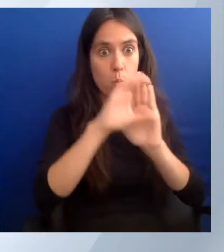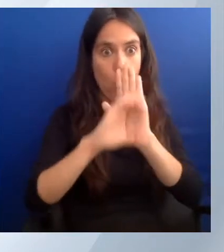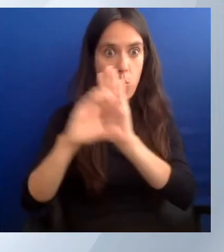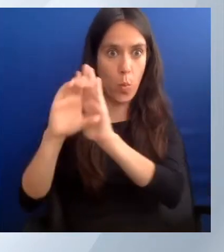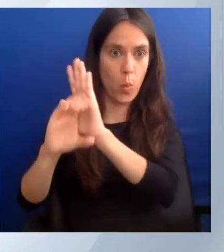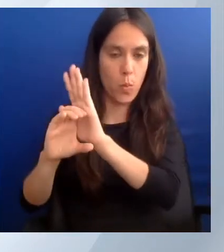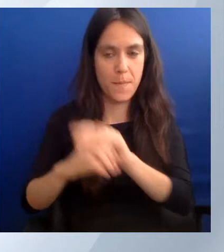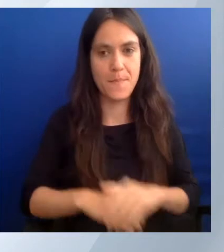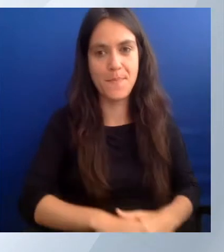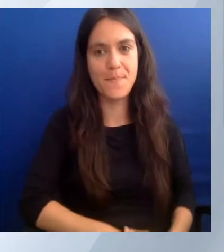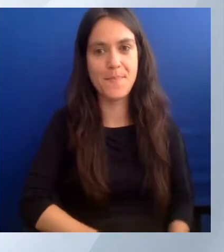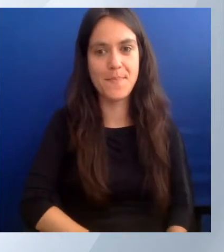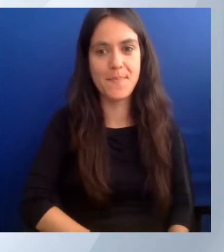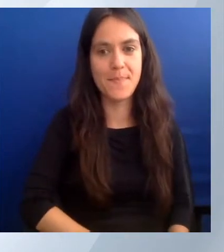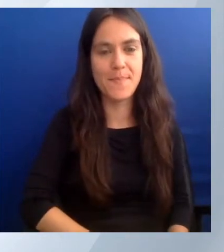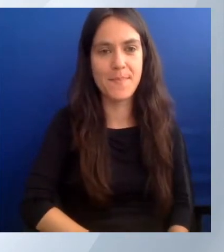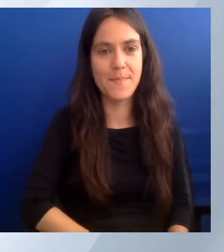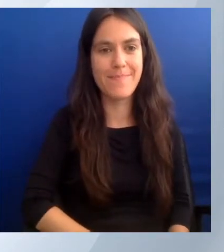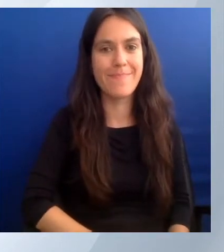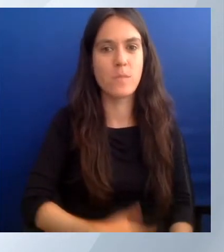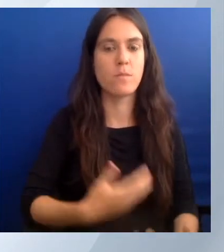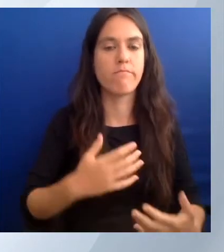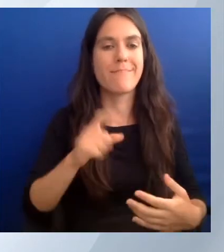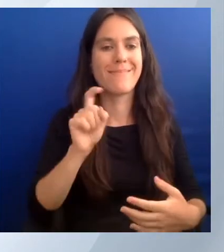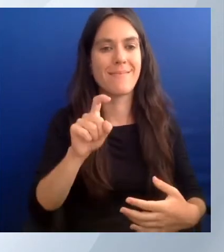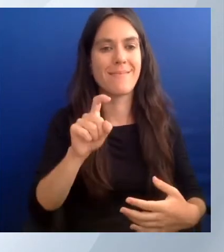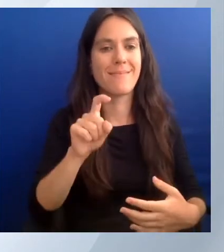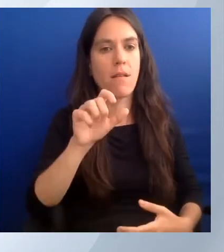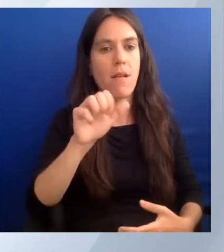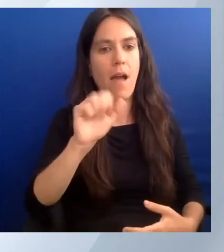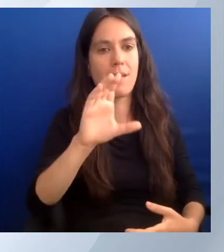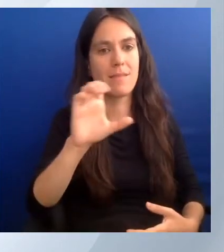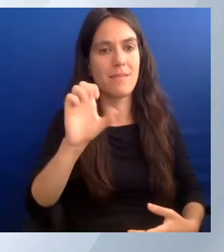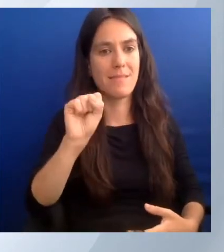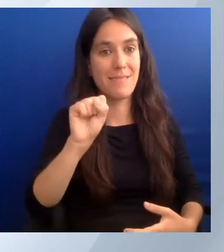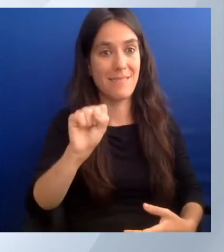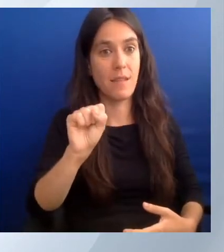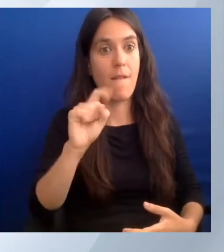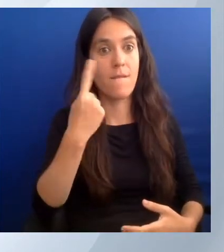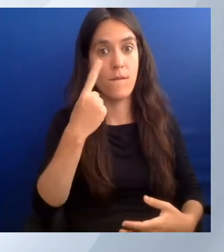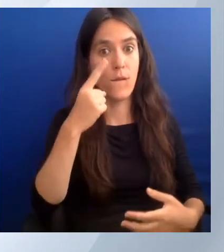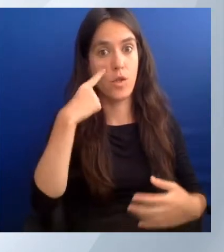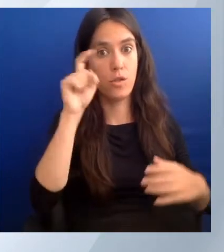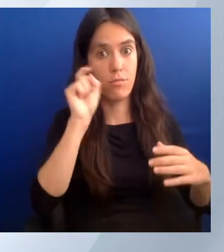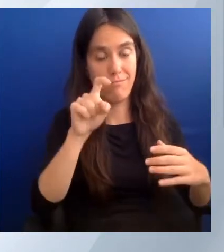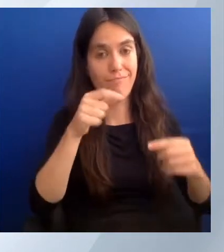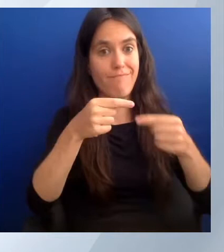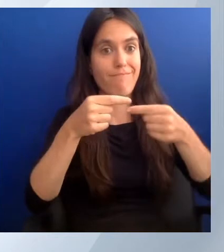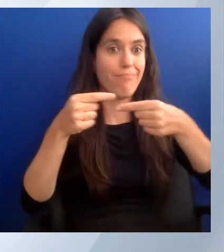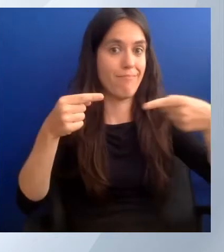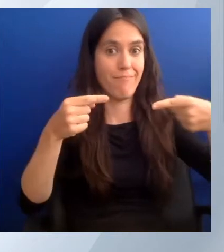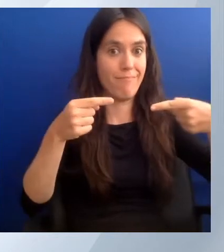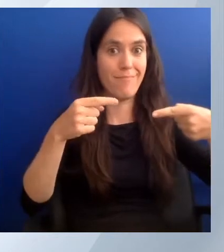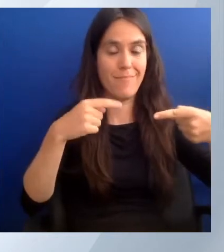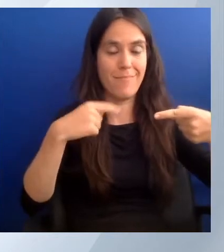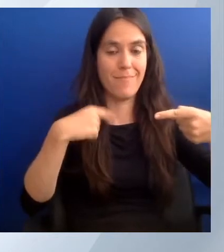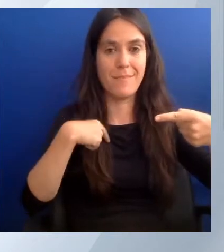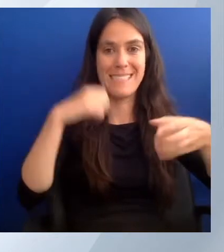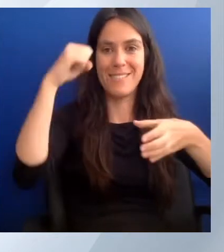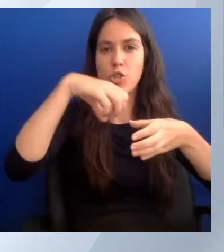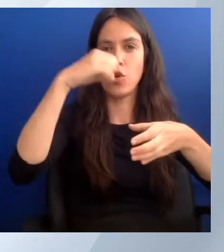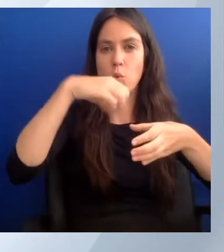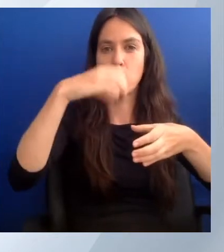We'll call that table access. And then the first class that I'm going to create, this is the one that actually stores my data